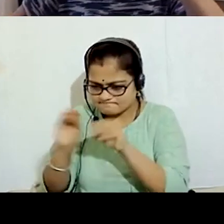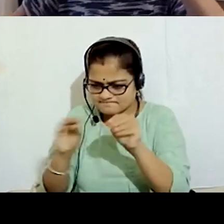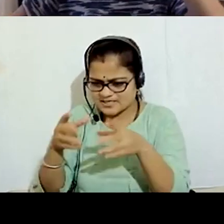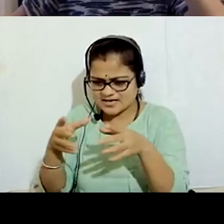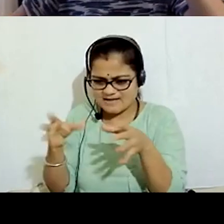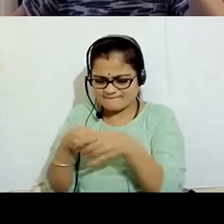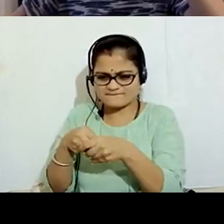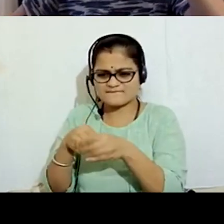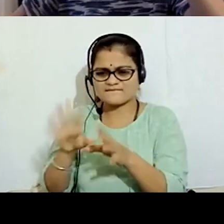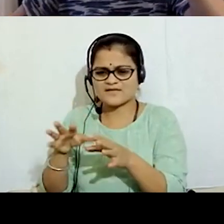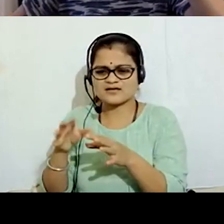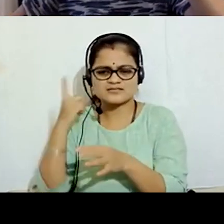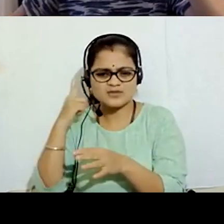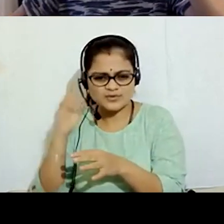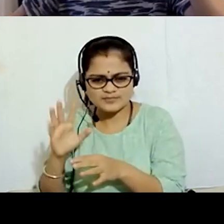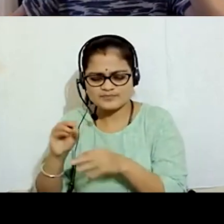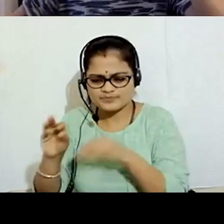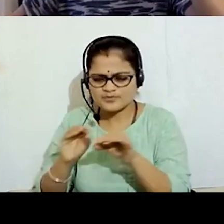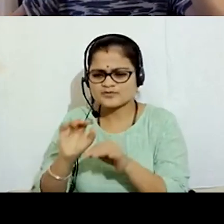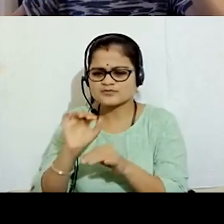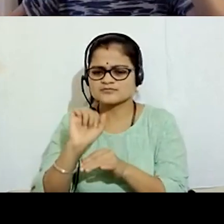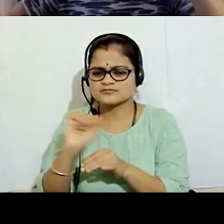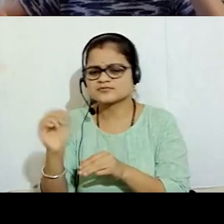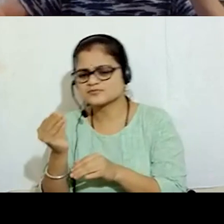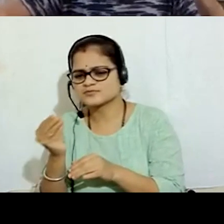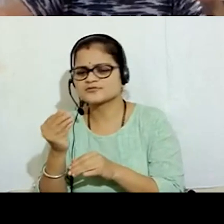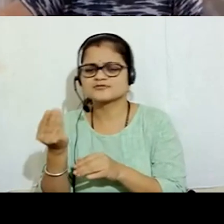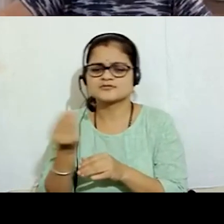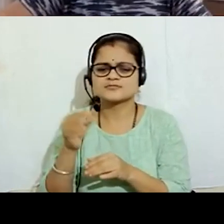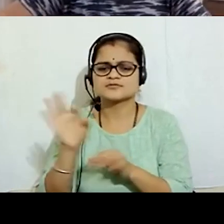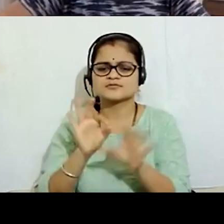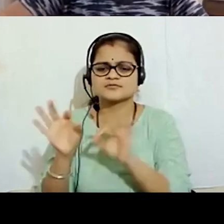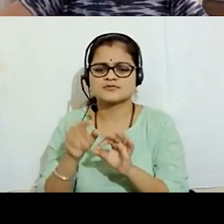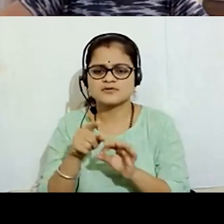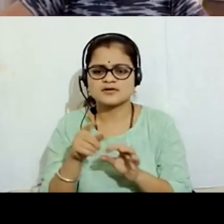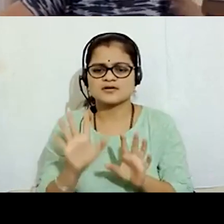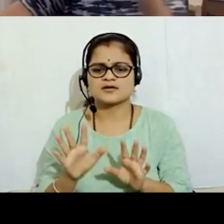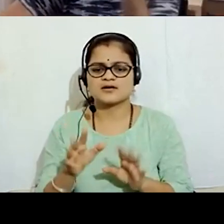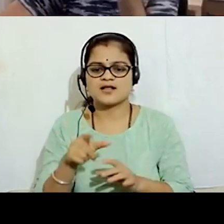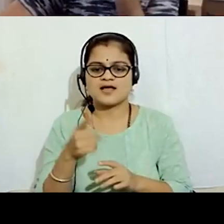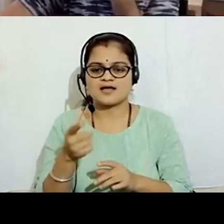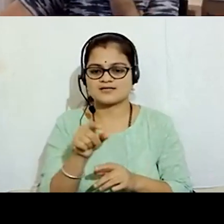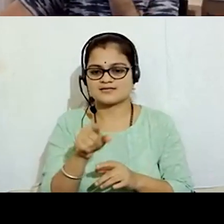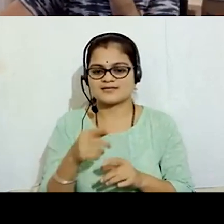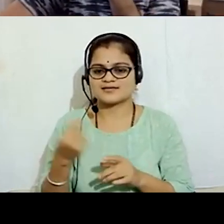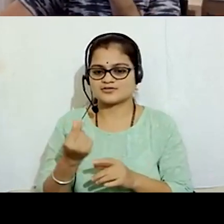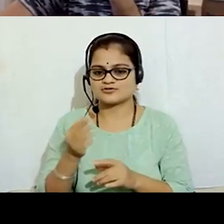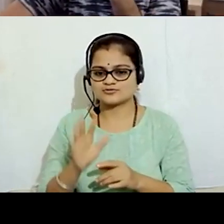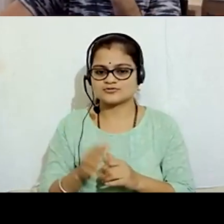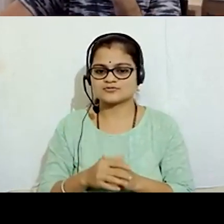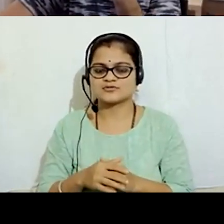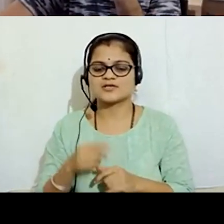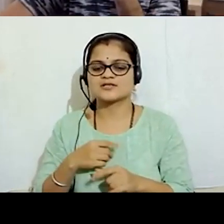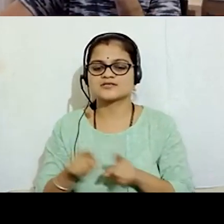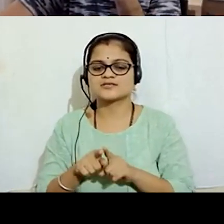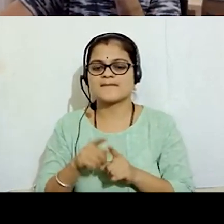and hear them on their own, I picked up one of these, which is a little contact mic,